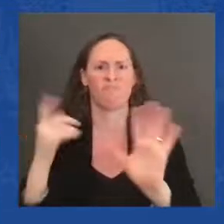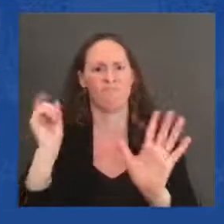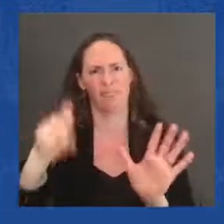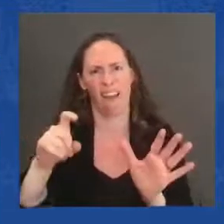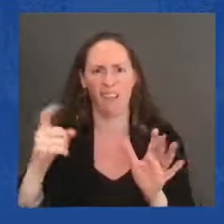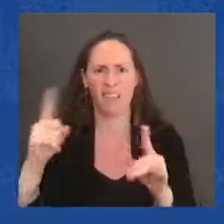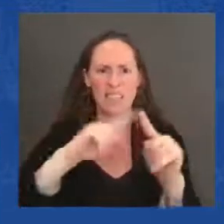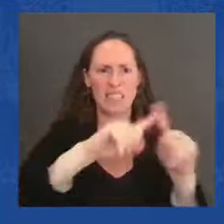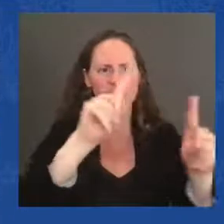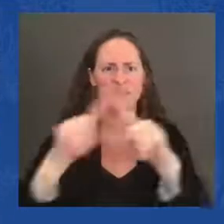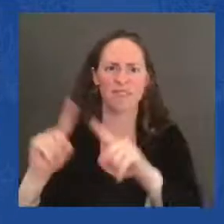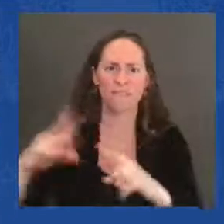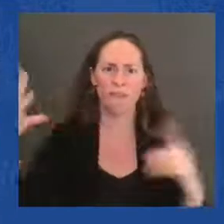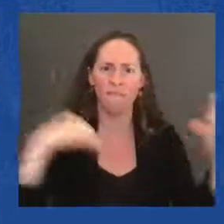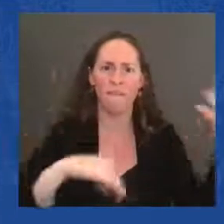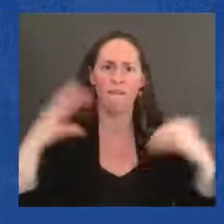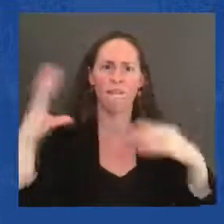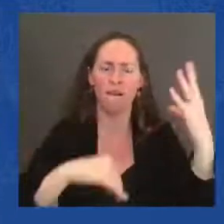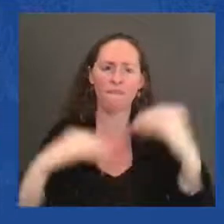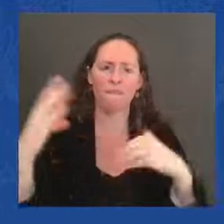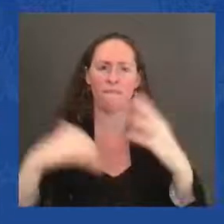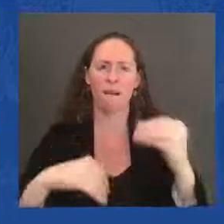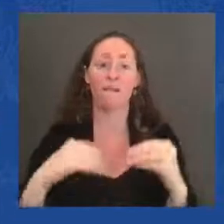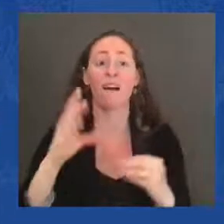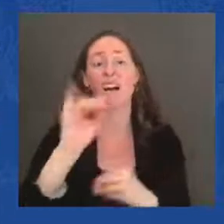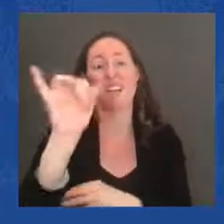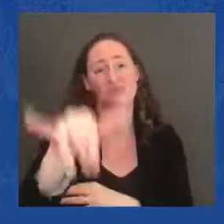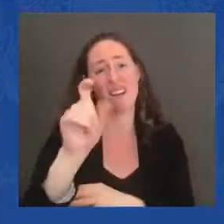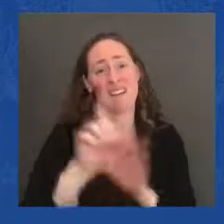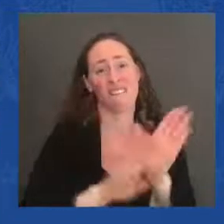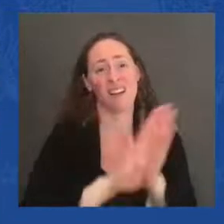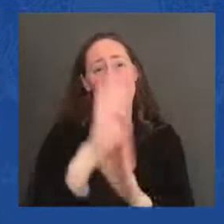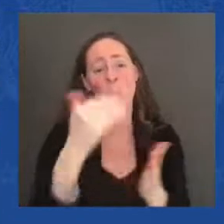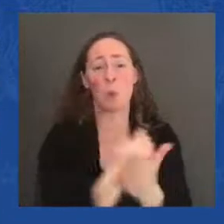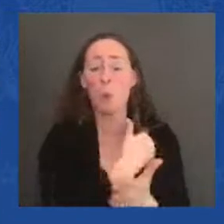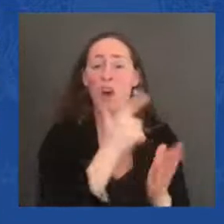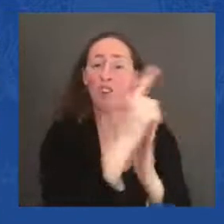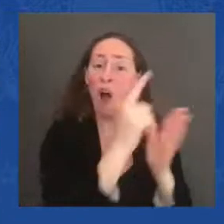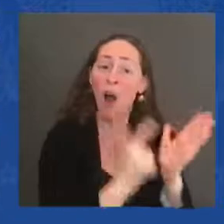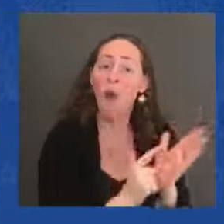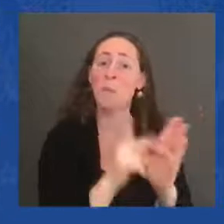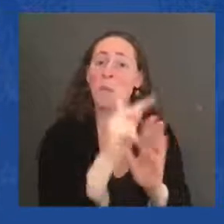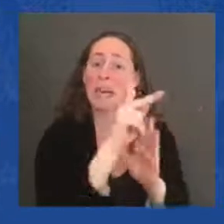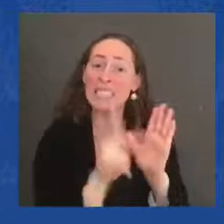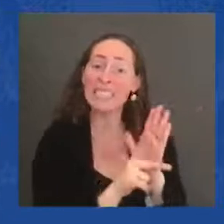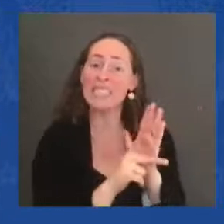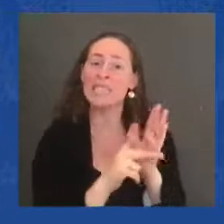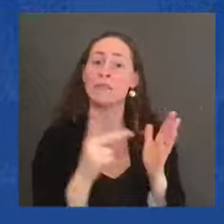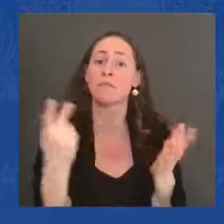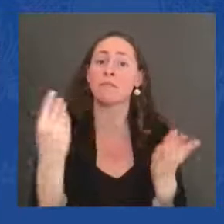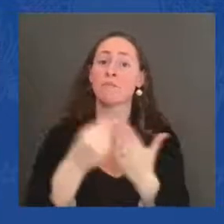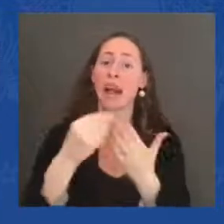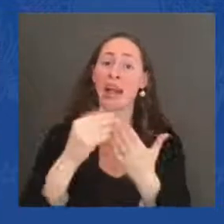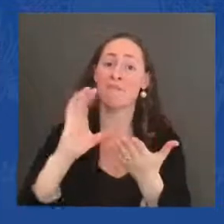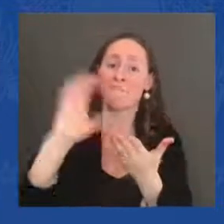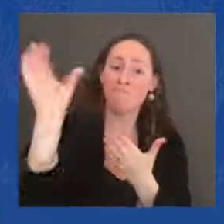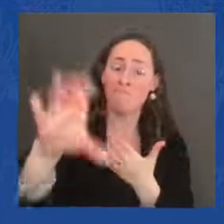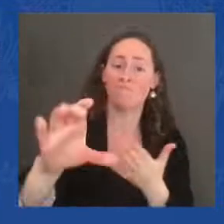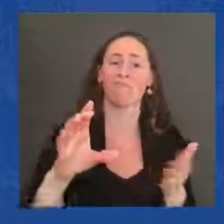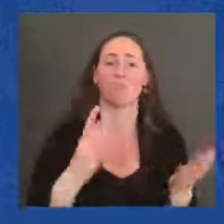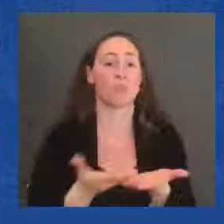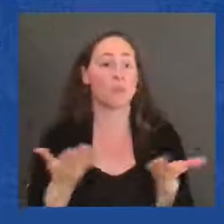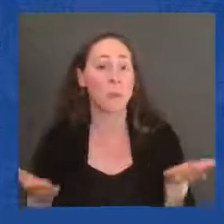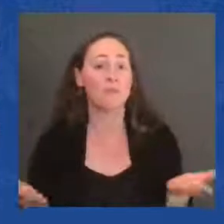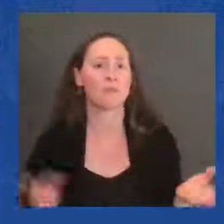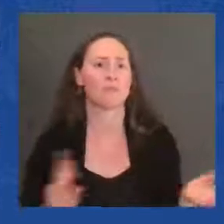suppression being managed at this building, we need that effort to protect our wildland-urban interface. So as chair of the National Association of